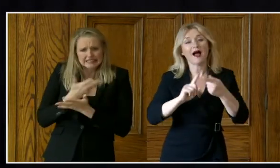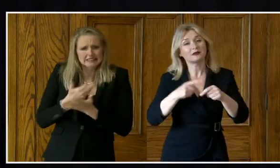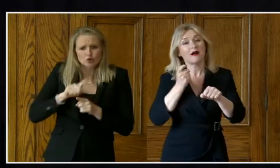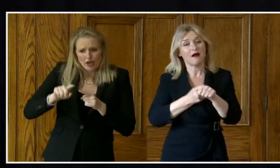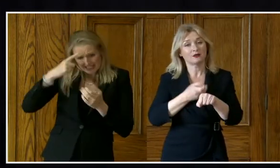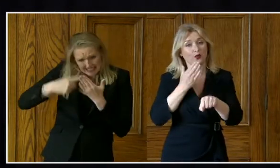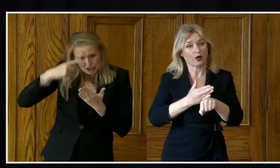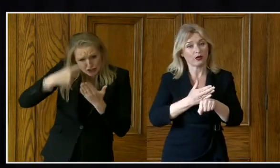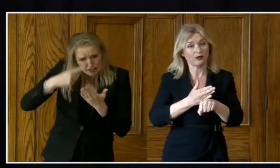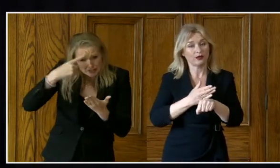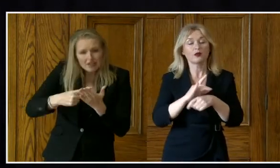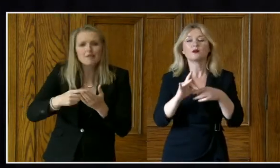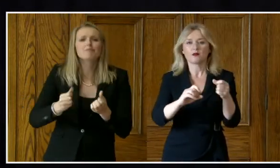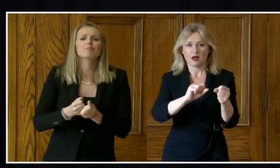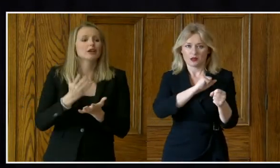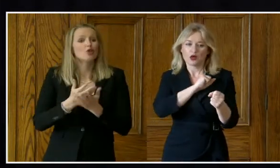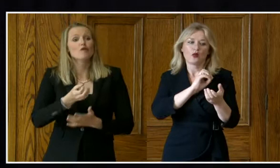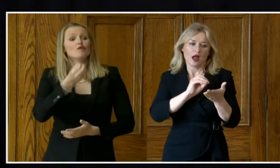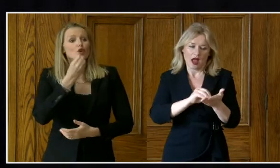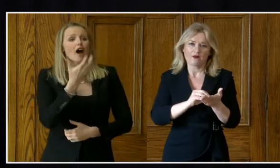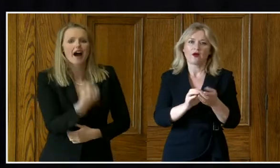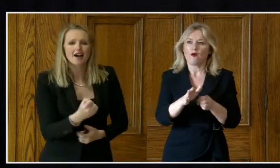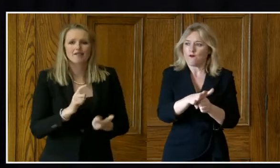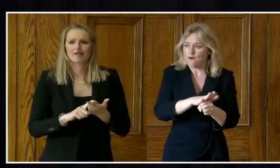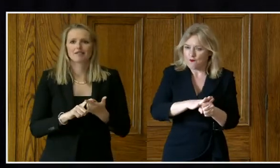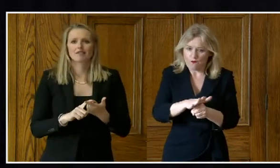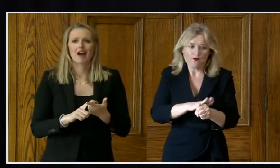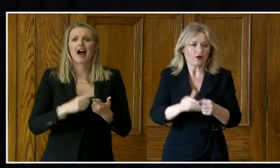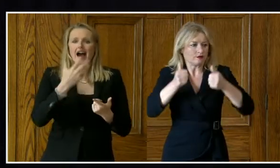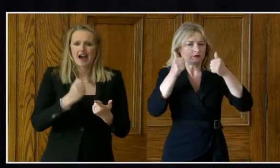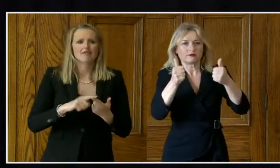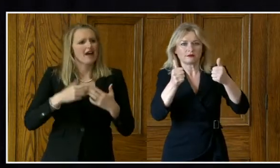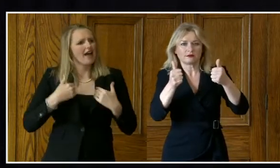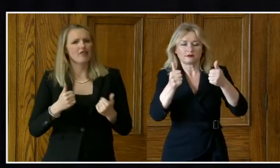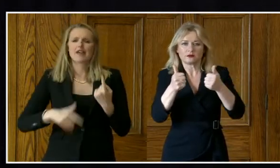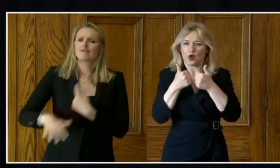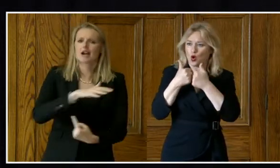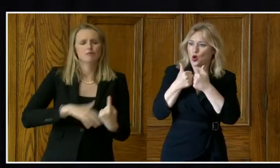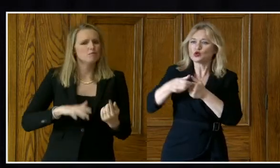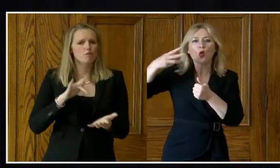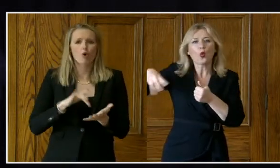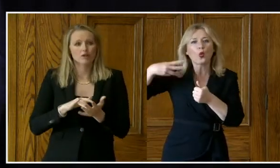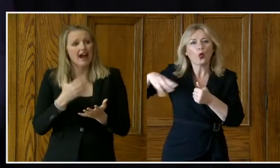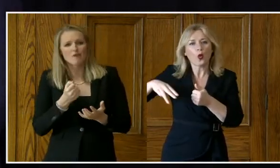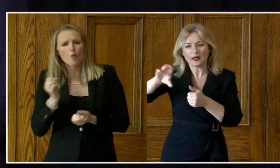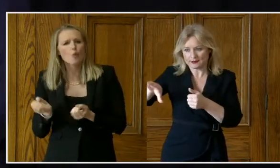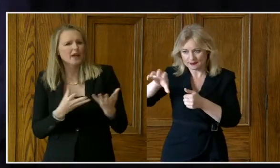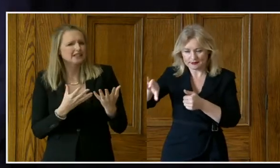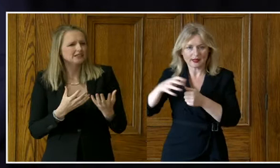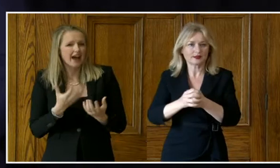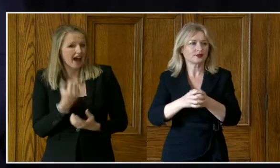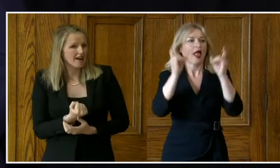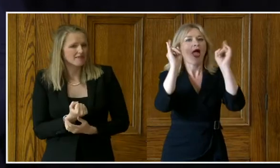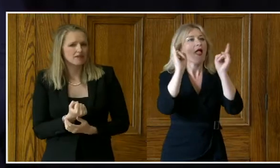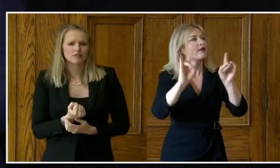ensured we continue to have food on our tables, a functioning waste sector and a healthy environment. And while we would never have wanted it on